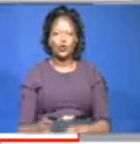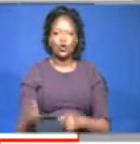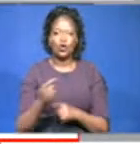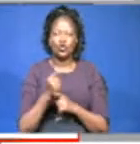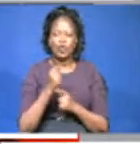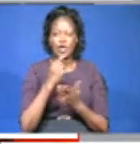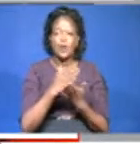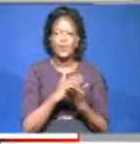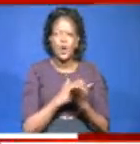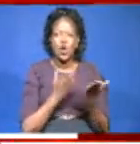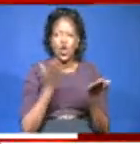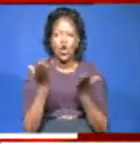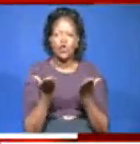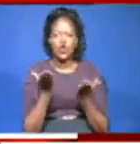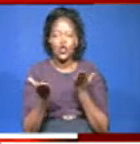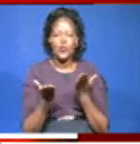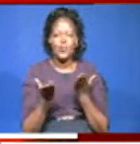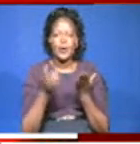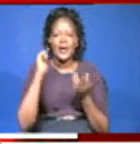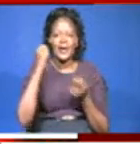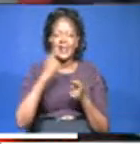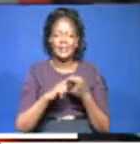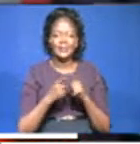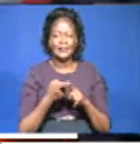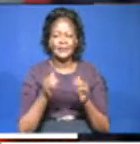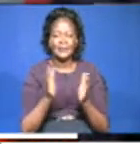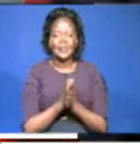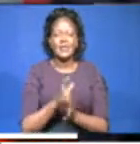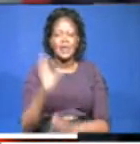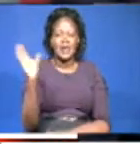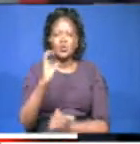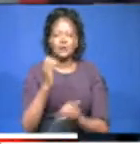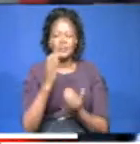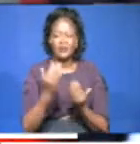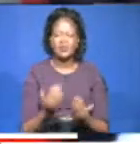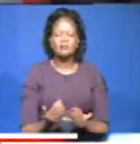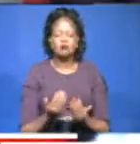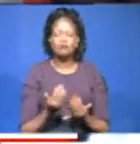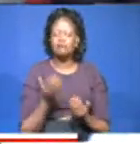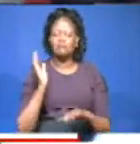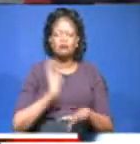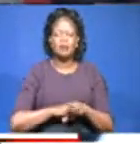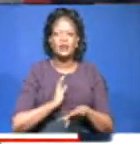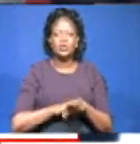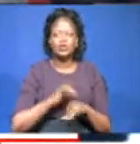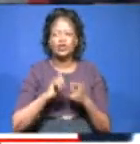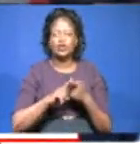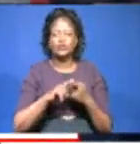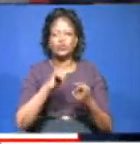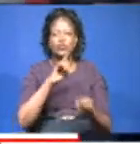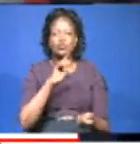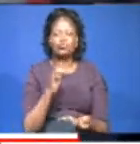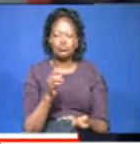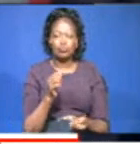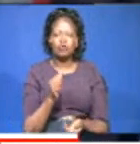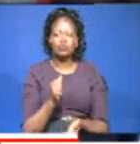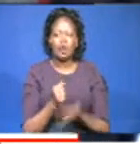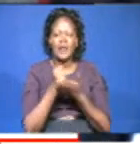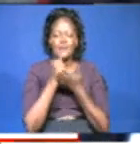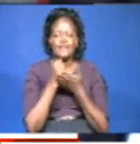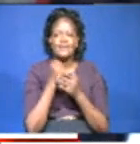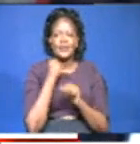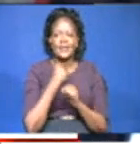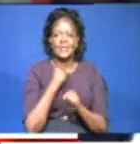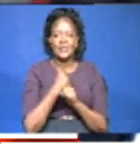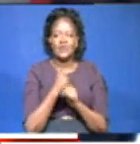Huduma, Kenya standards and customer service excellence to capacitate staff with